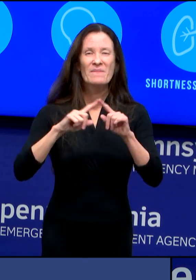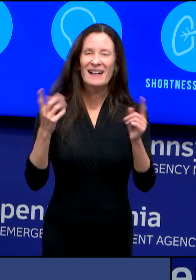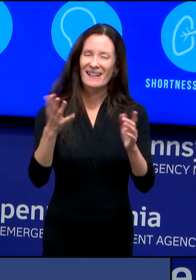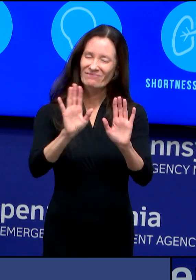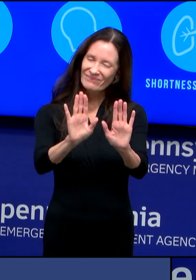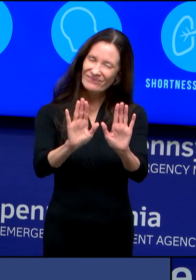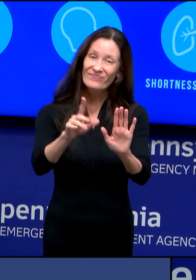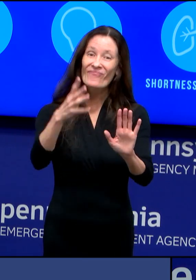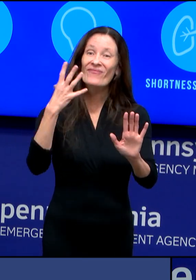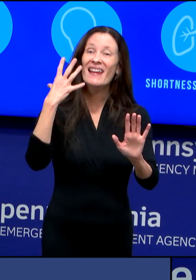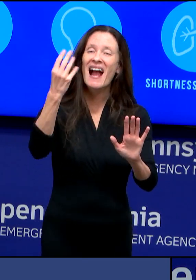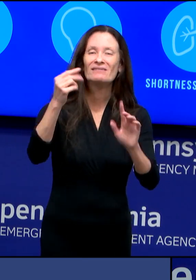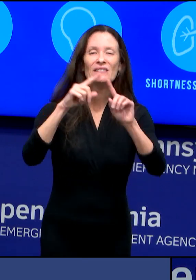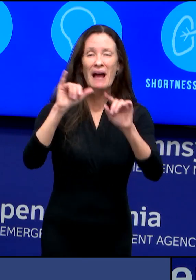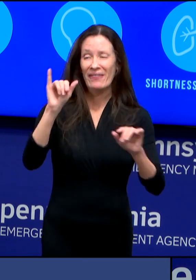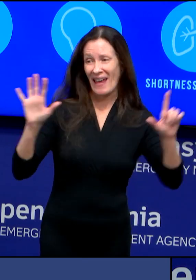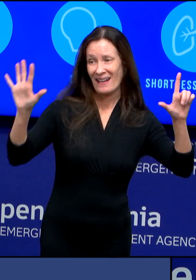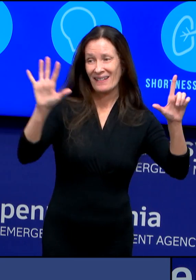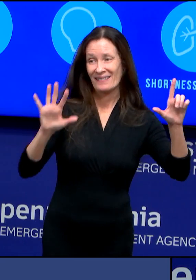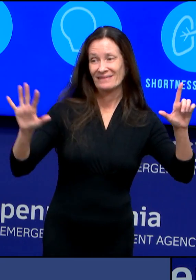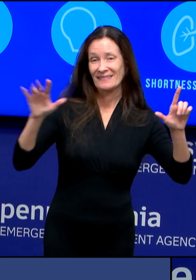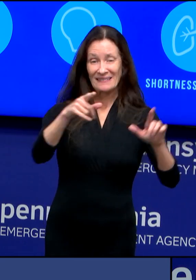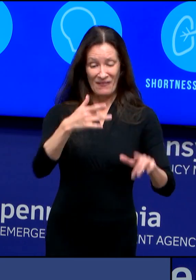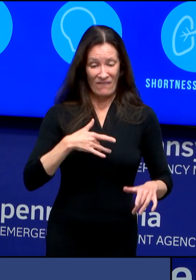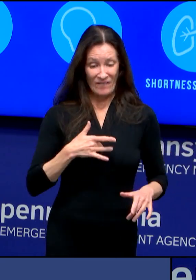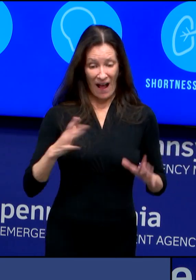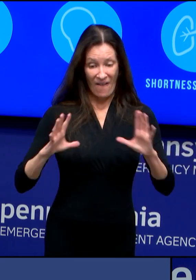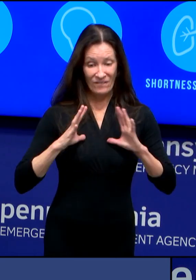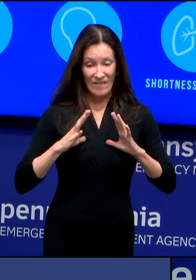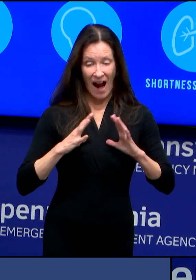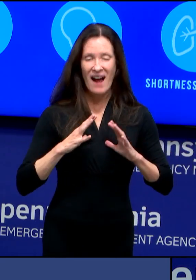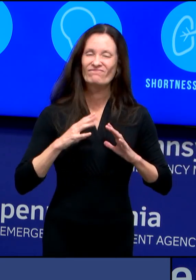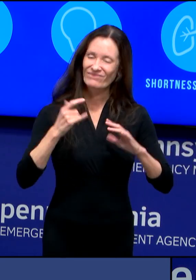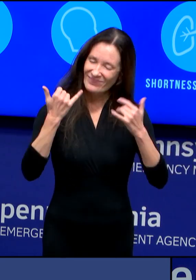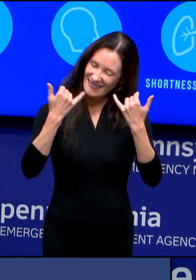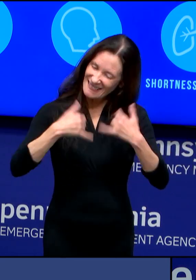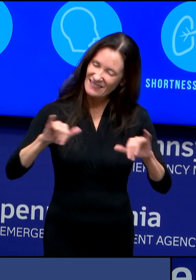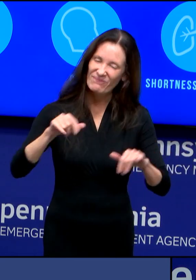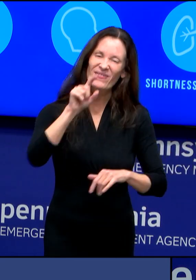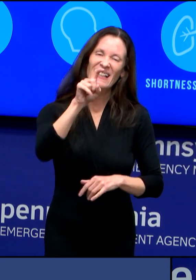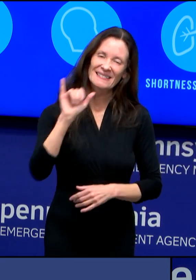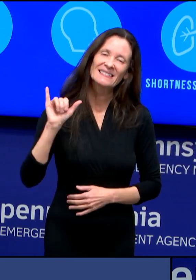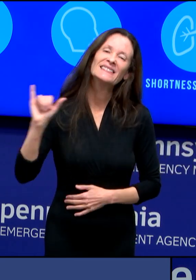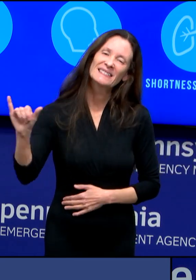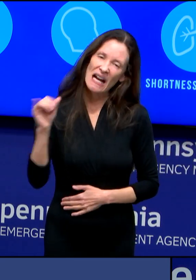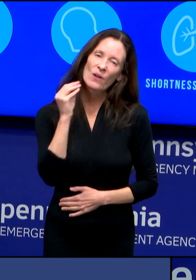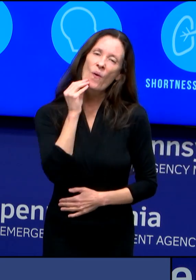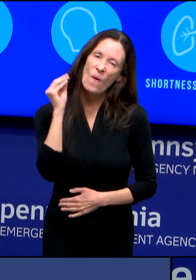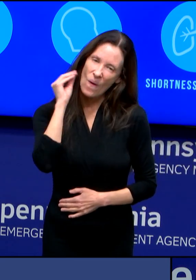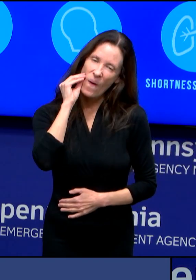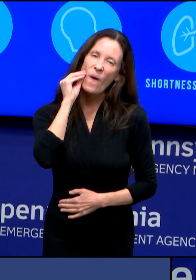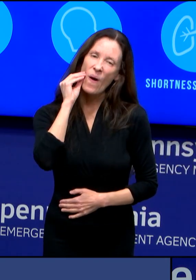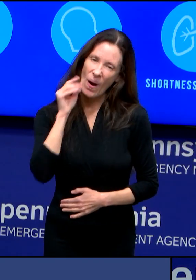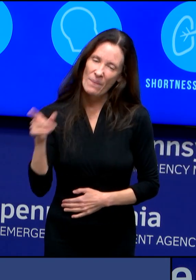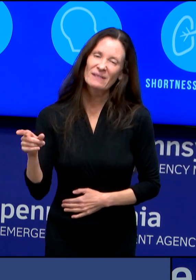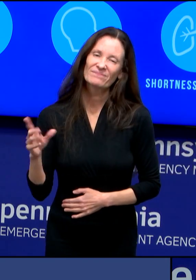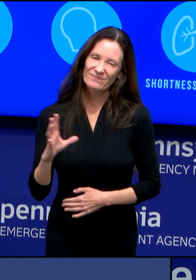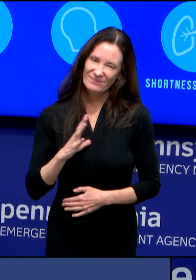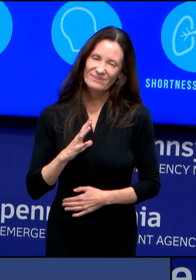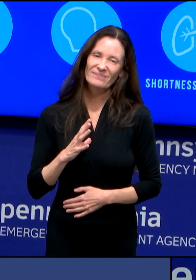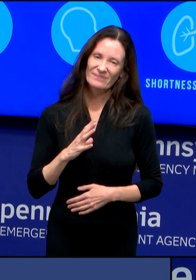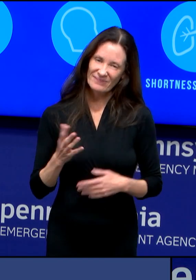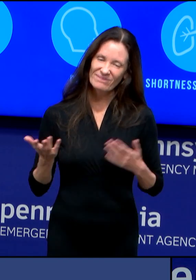but there's no continuation of the official quarantine. And then from Erie Times News, Secretary, we have some